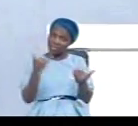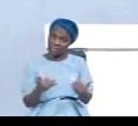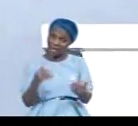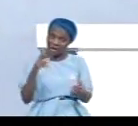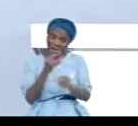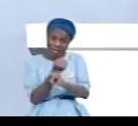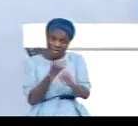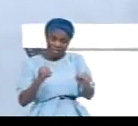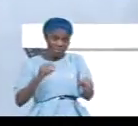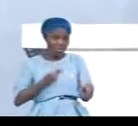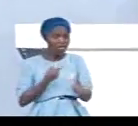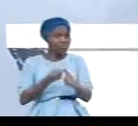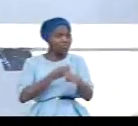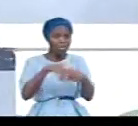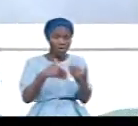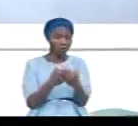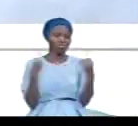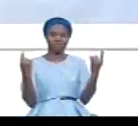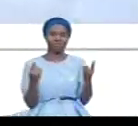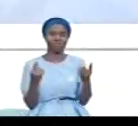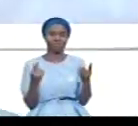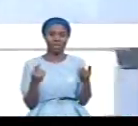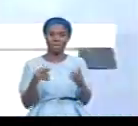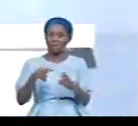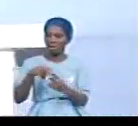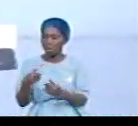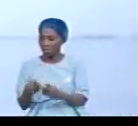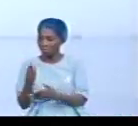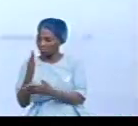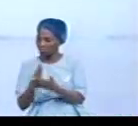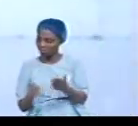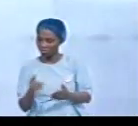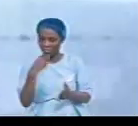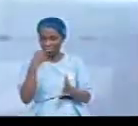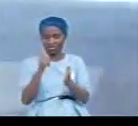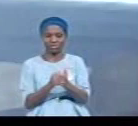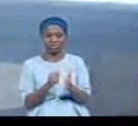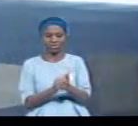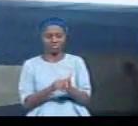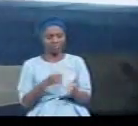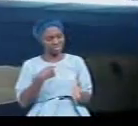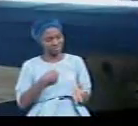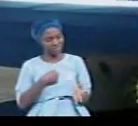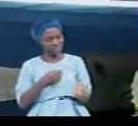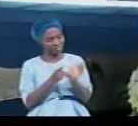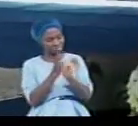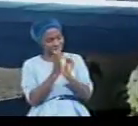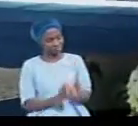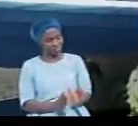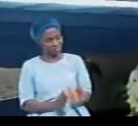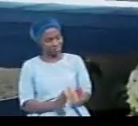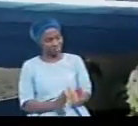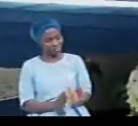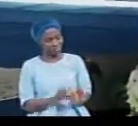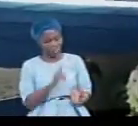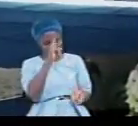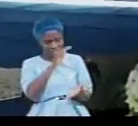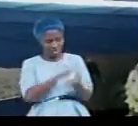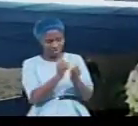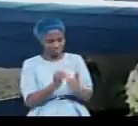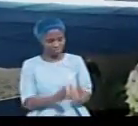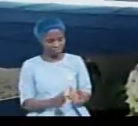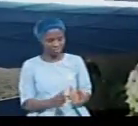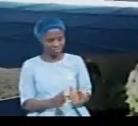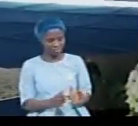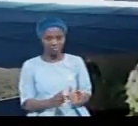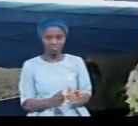iniquity. Somebody says, I'm a believer, and I'm, you know, I have